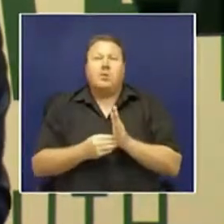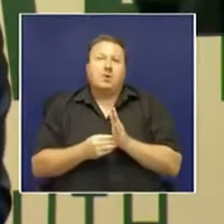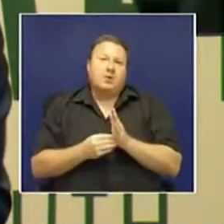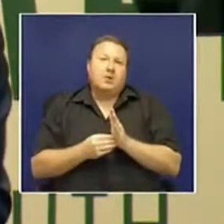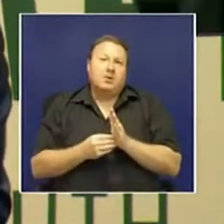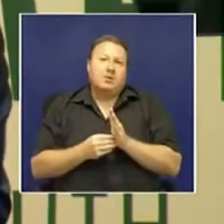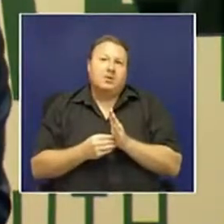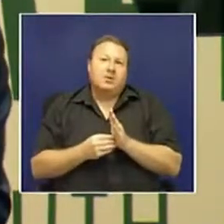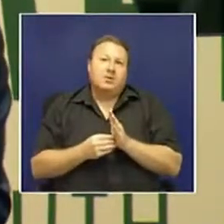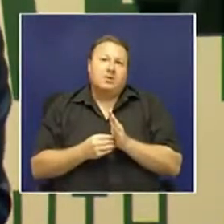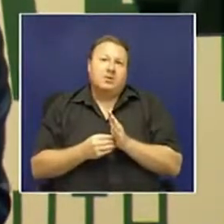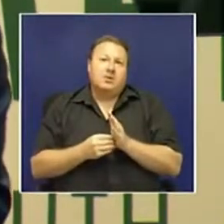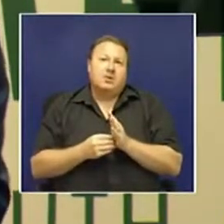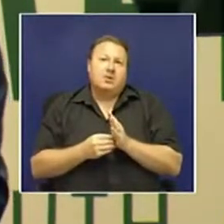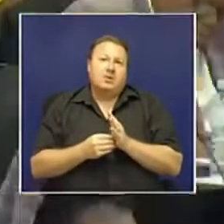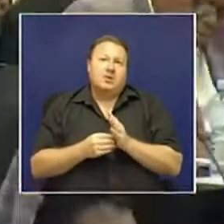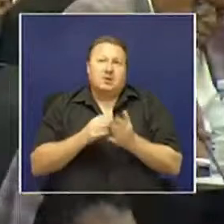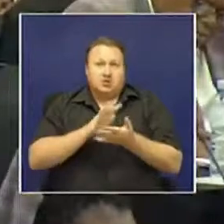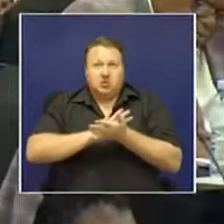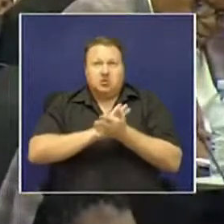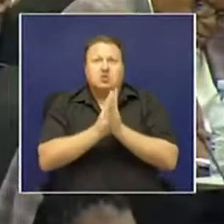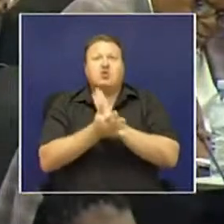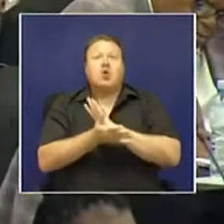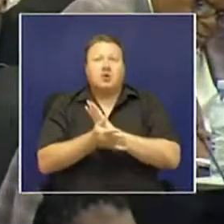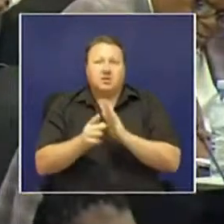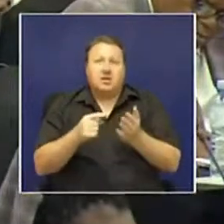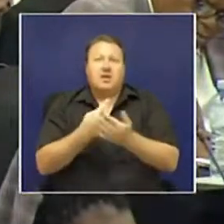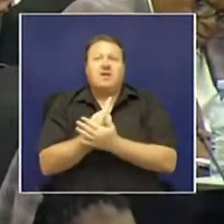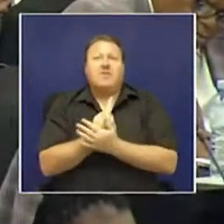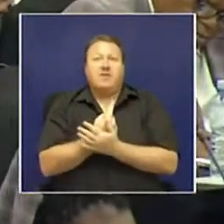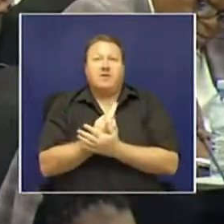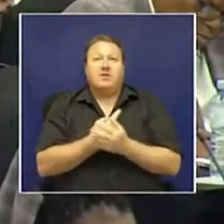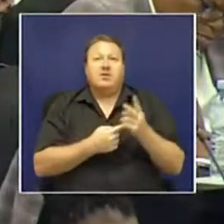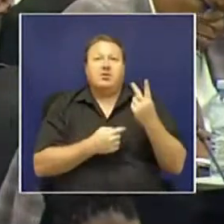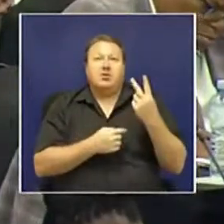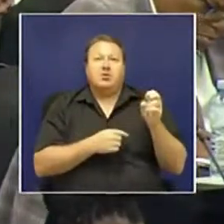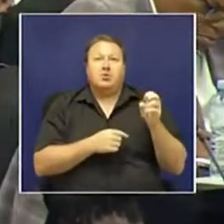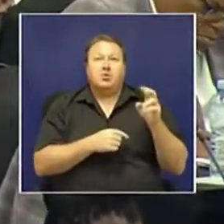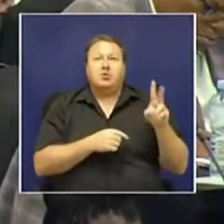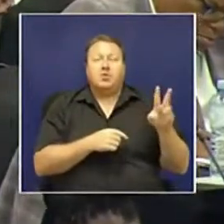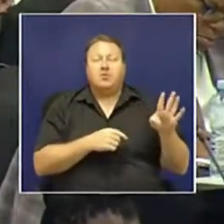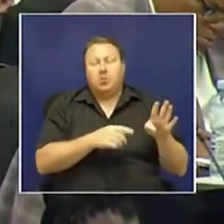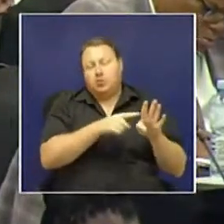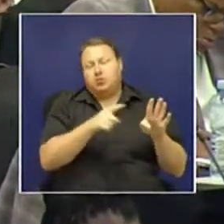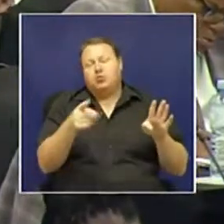of disaster that occurred between April 2024 and June 2025.